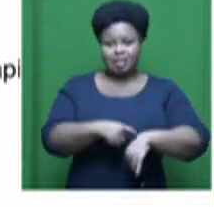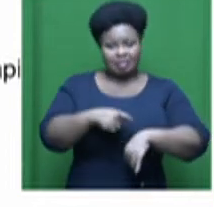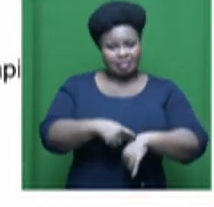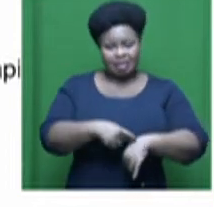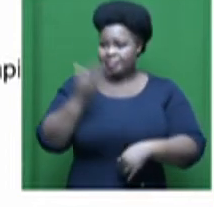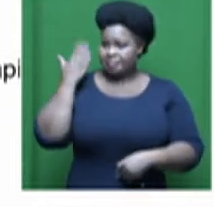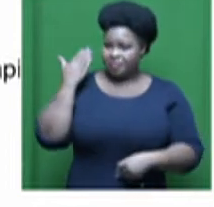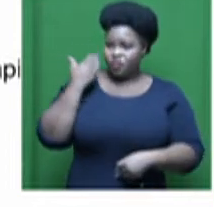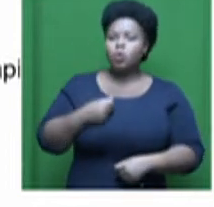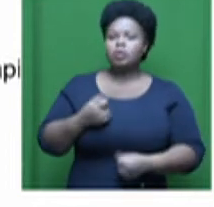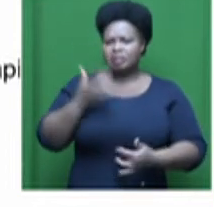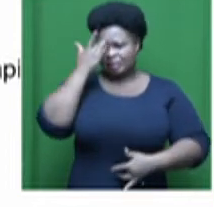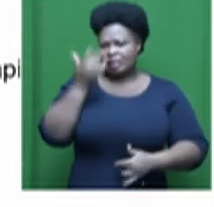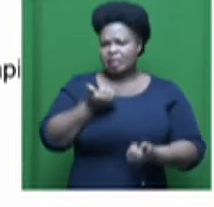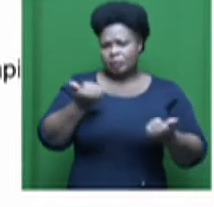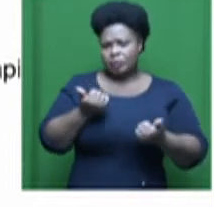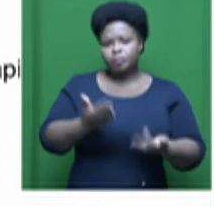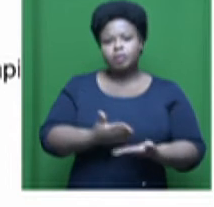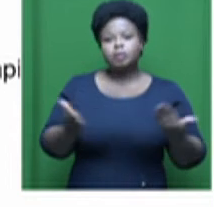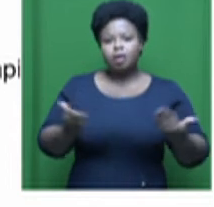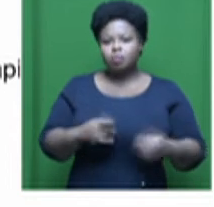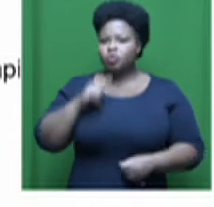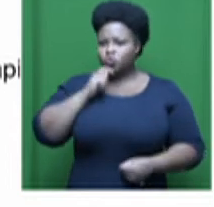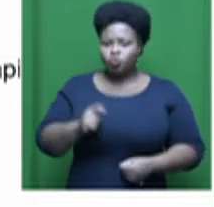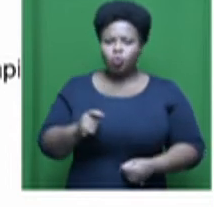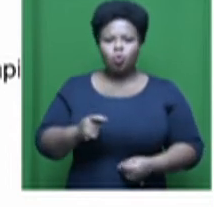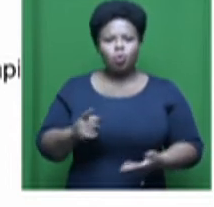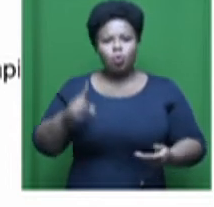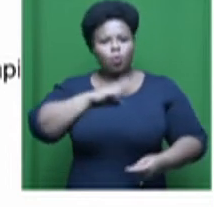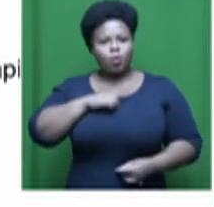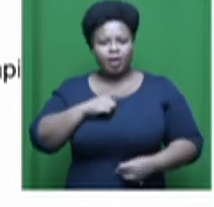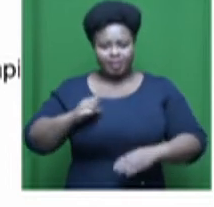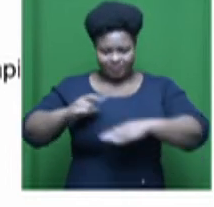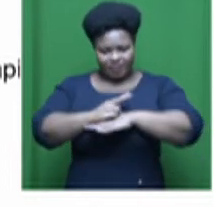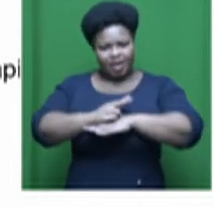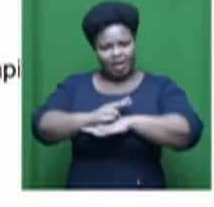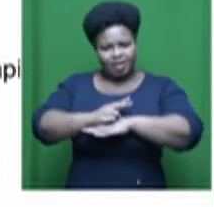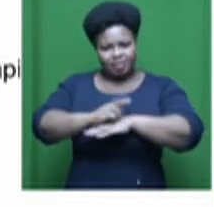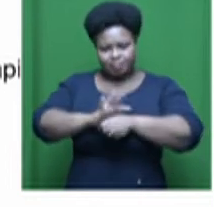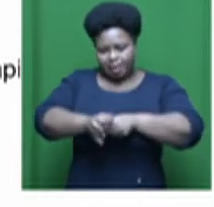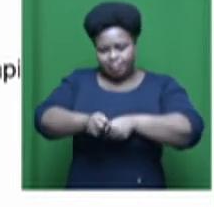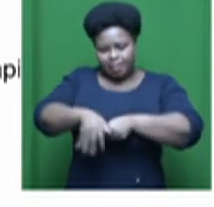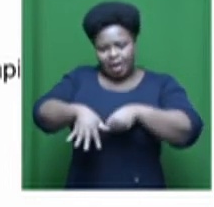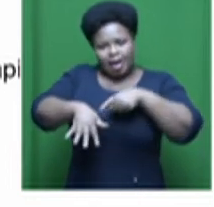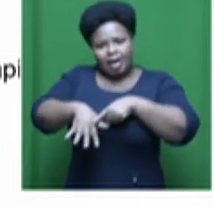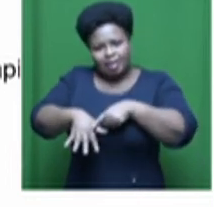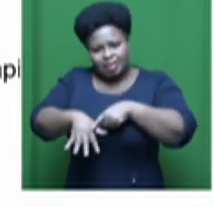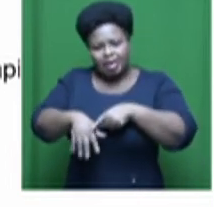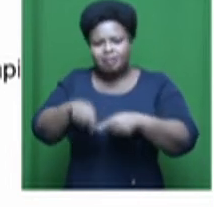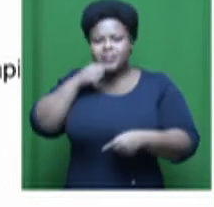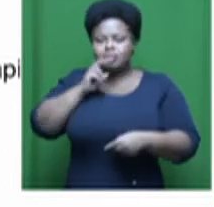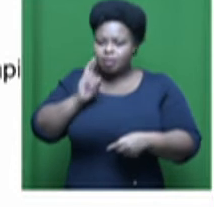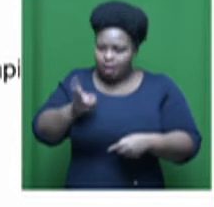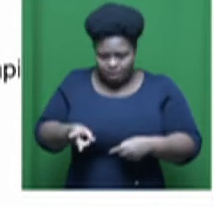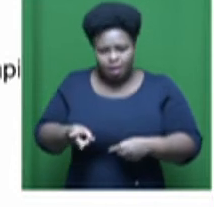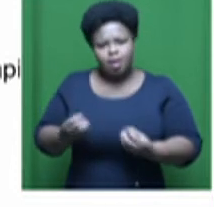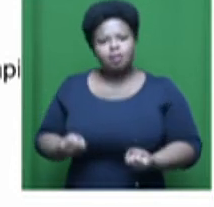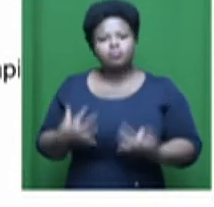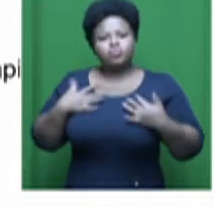what we find is that there was a lot of immune pressure built up against the virus, and consequently the virus probably had to evolve to be able to evade